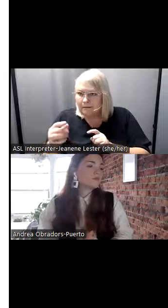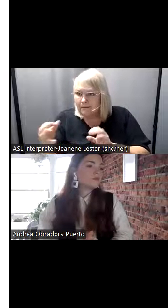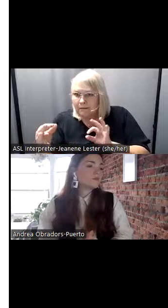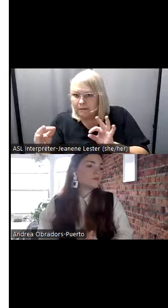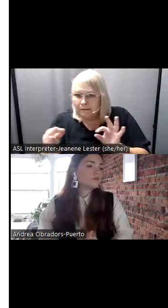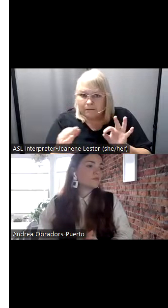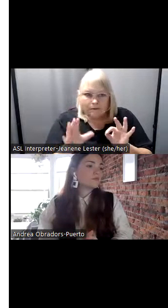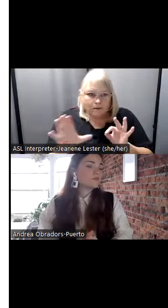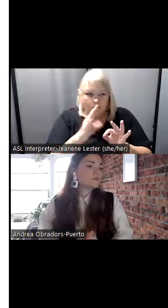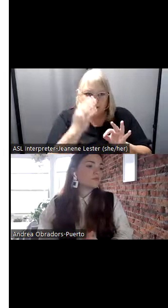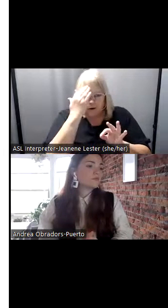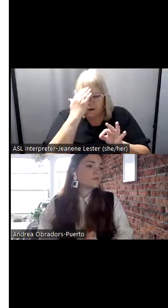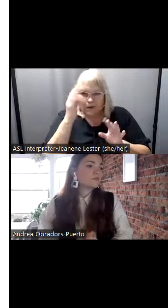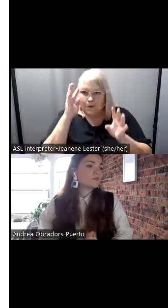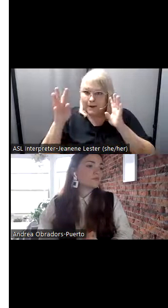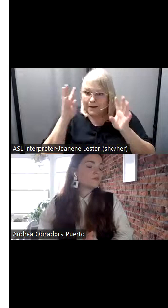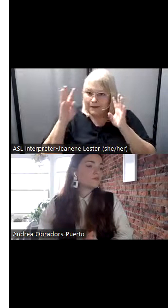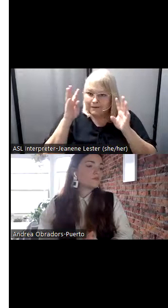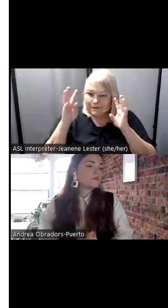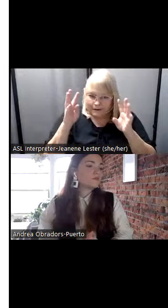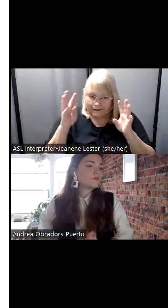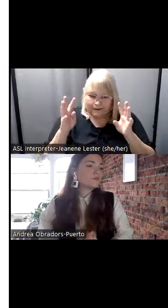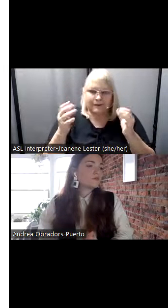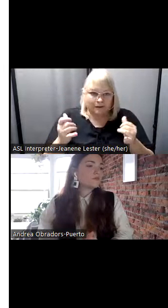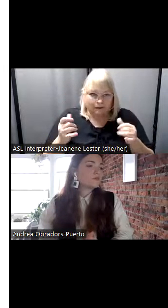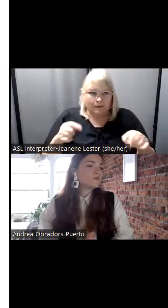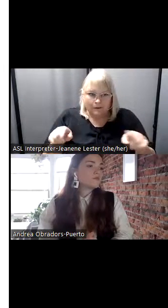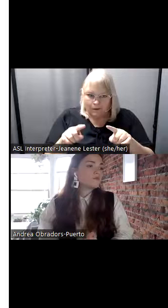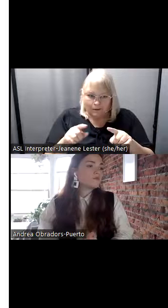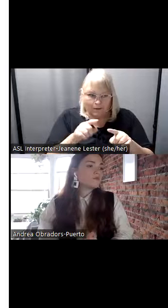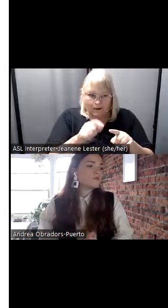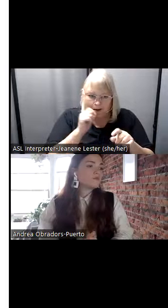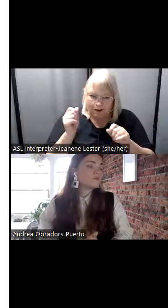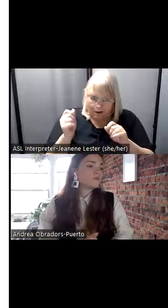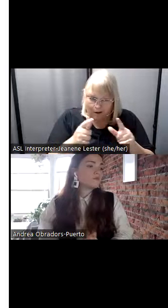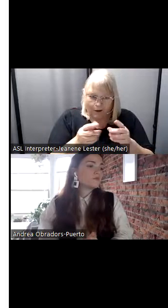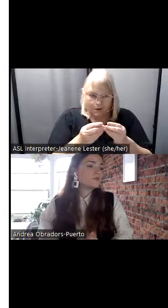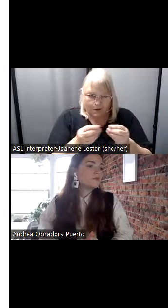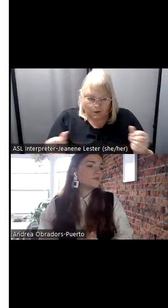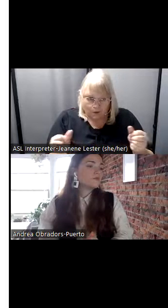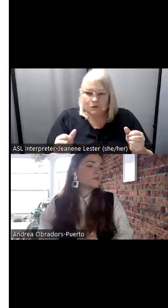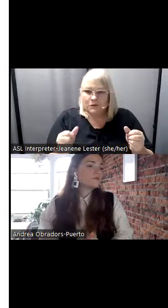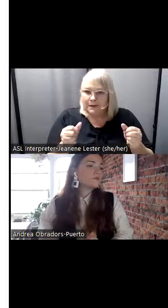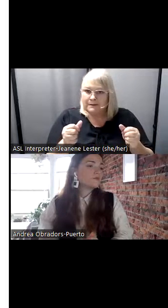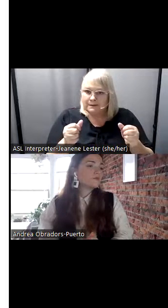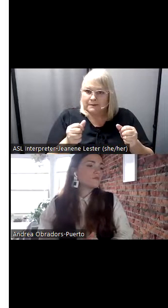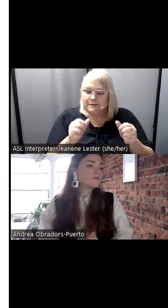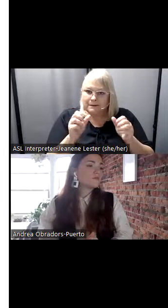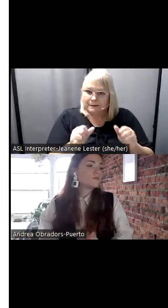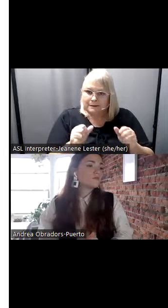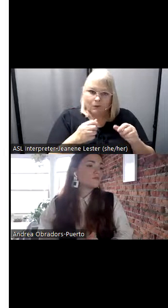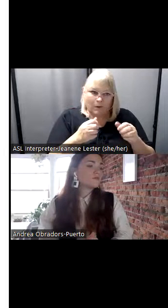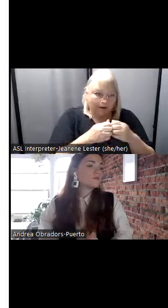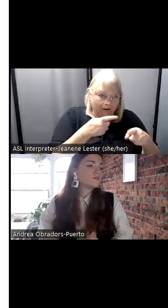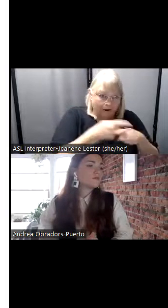not enough right now to find novel solutions to complex problems. So that's why participatory design or co-design is an approach that